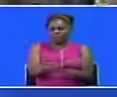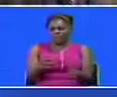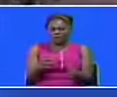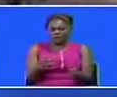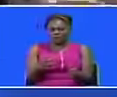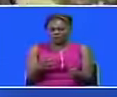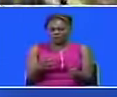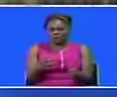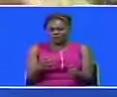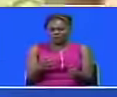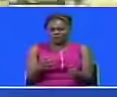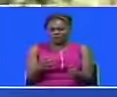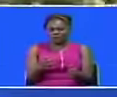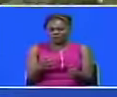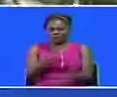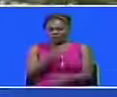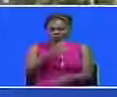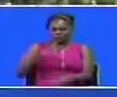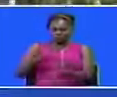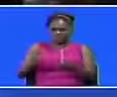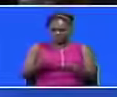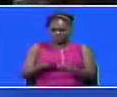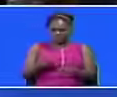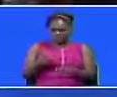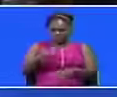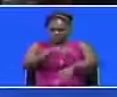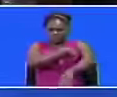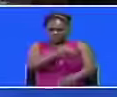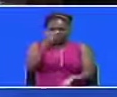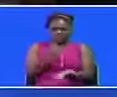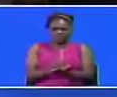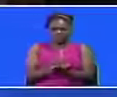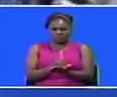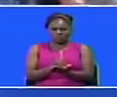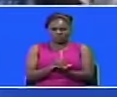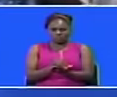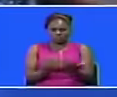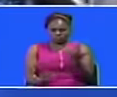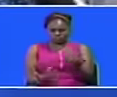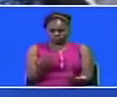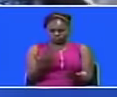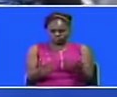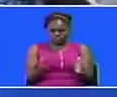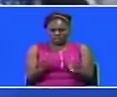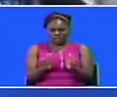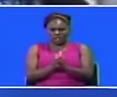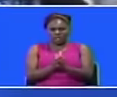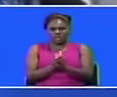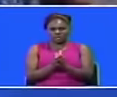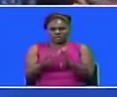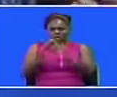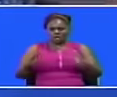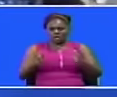to quell the chaos. The assistant commissioners, land cruiser, chief's office, armory, AP offices and residents was set